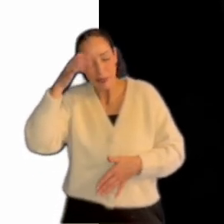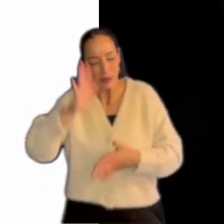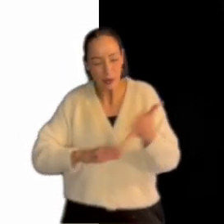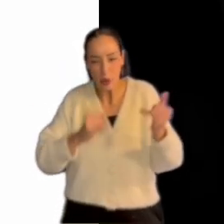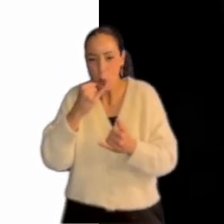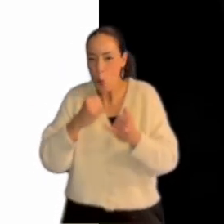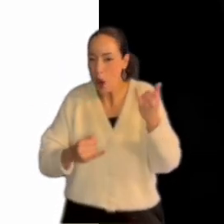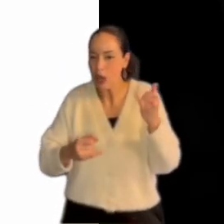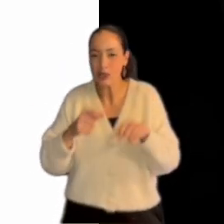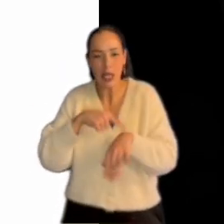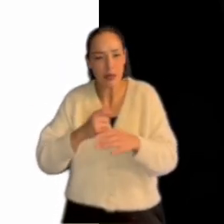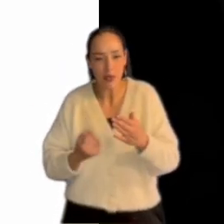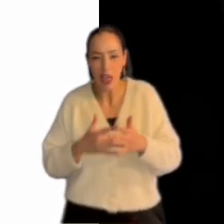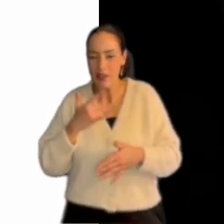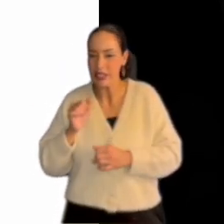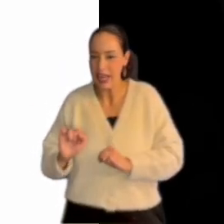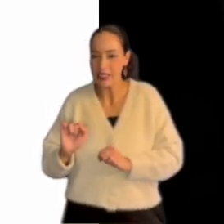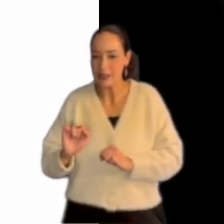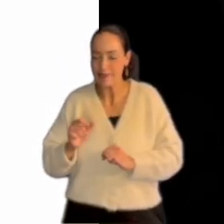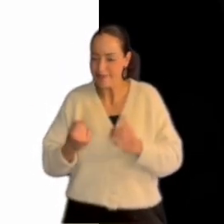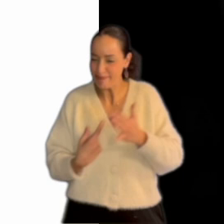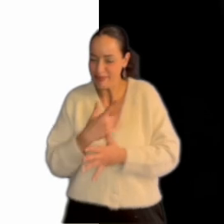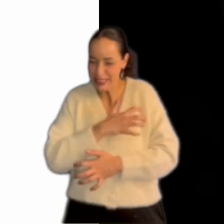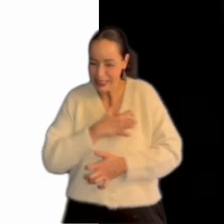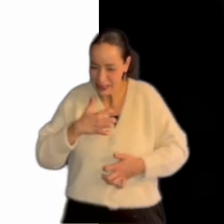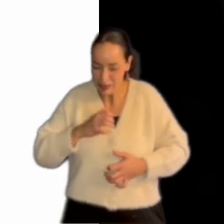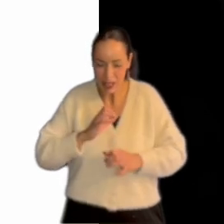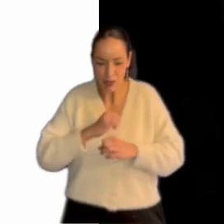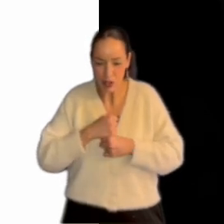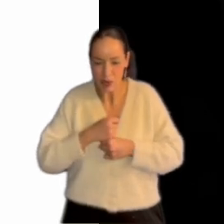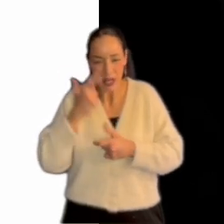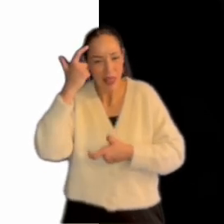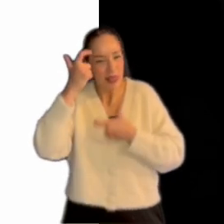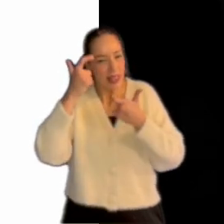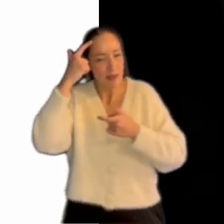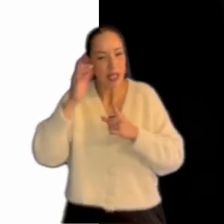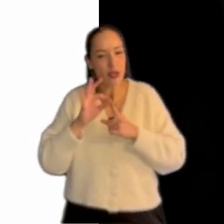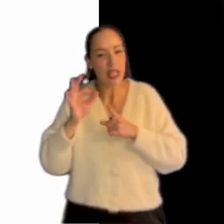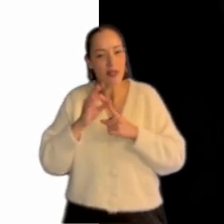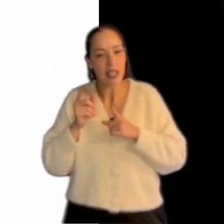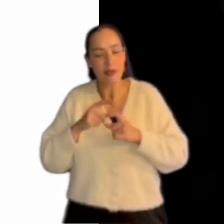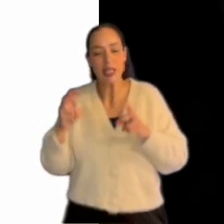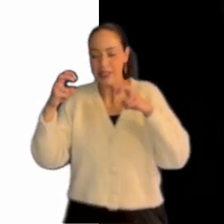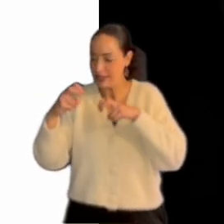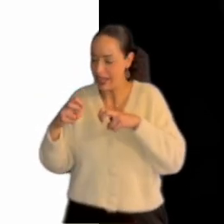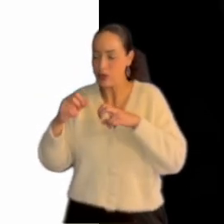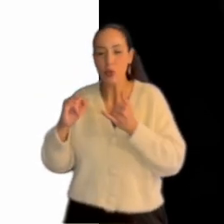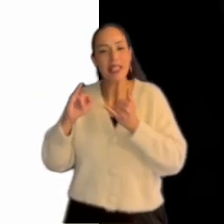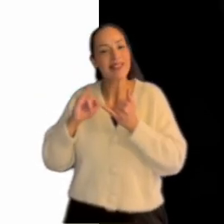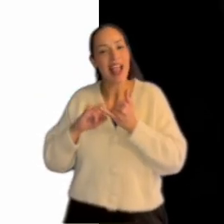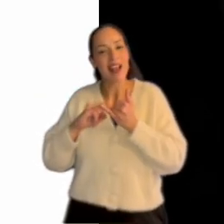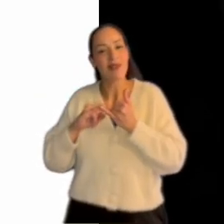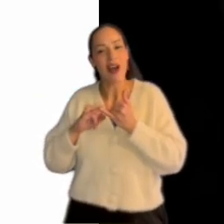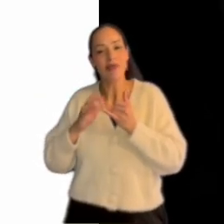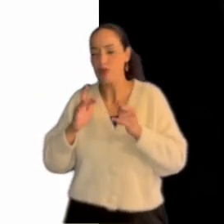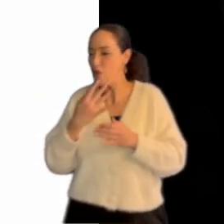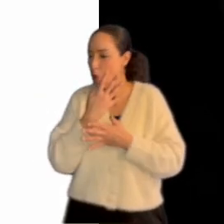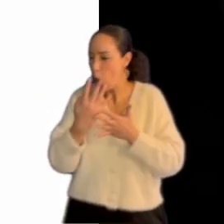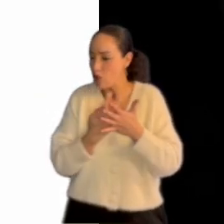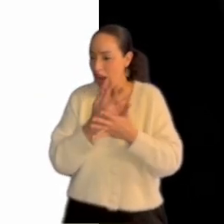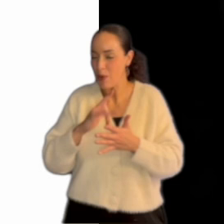frustration, I think back to this interview, as I sat with Sarah for nearly 4 hours in her living room, listening to her story and reading those